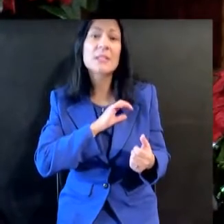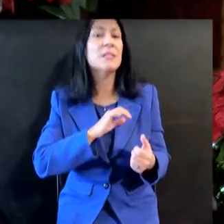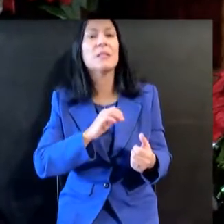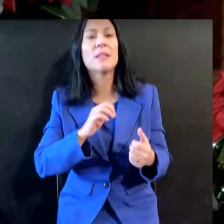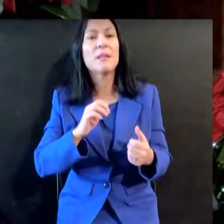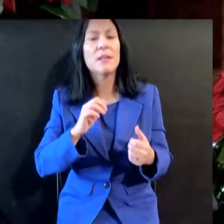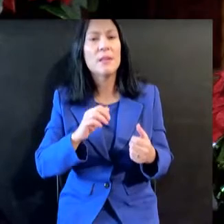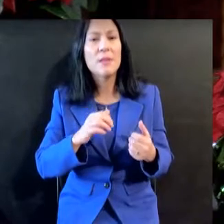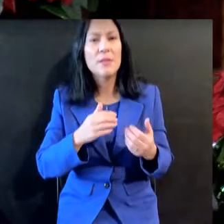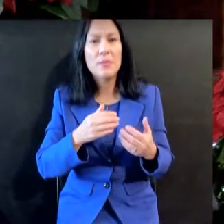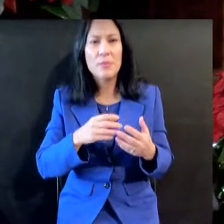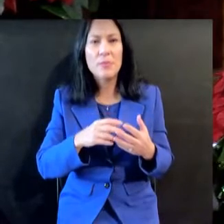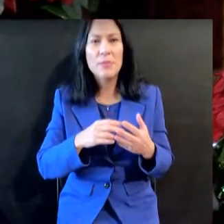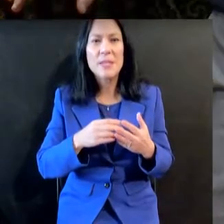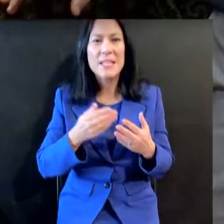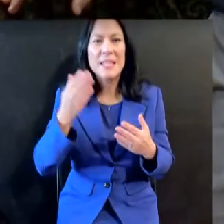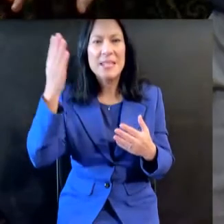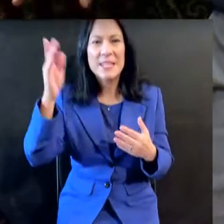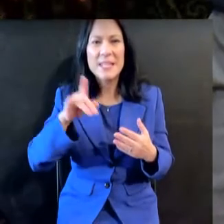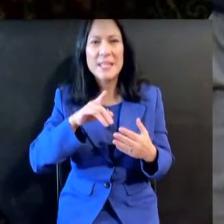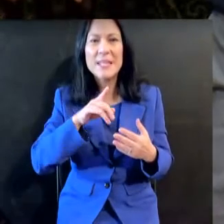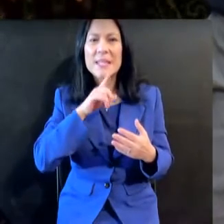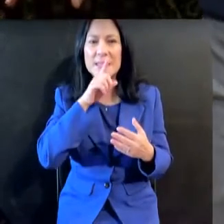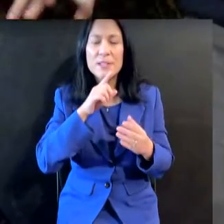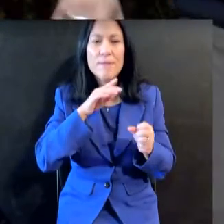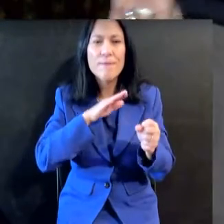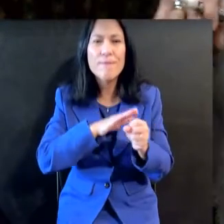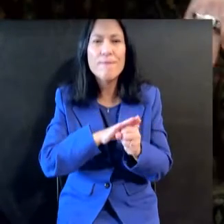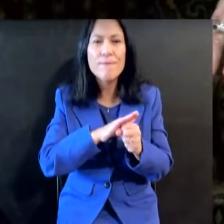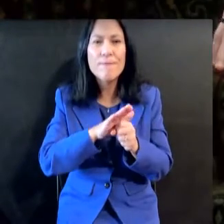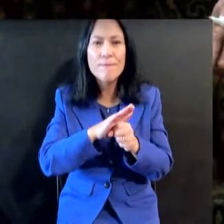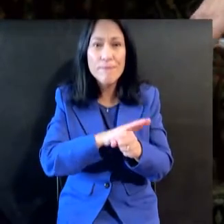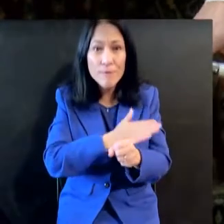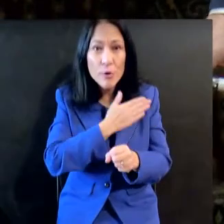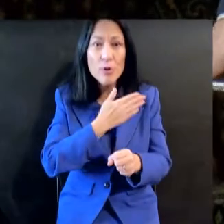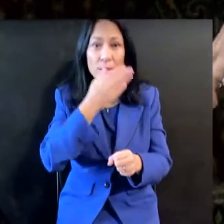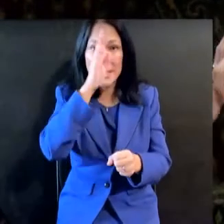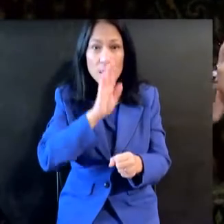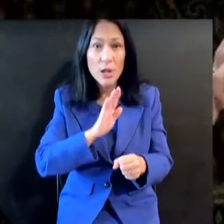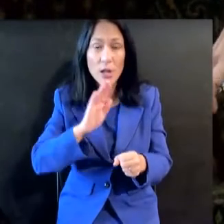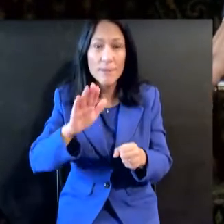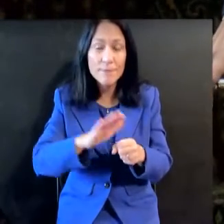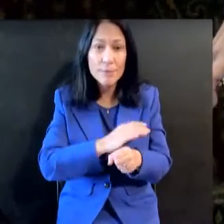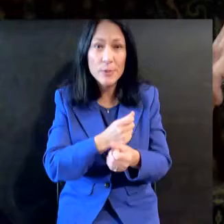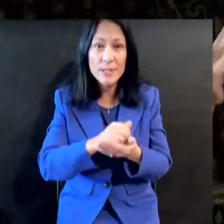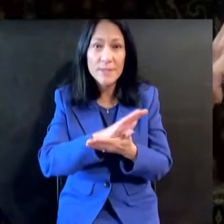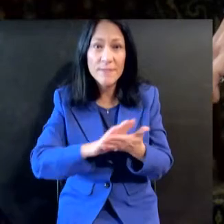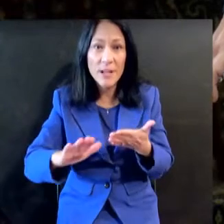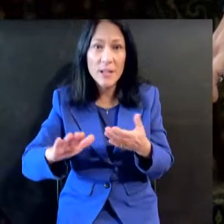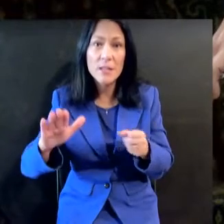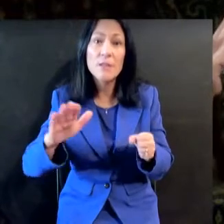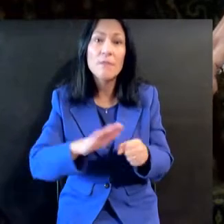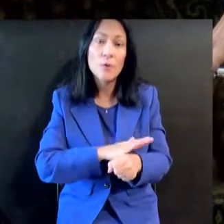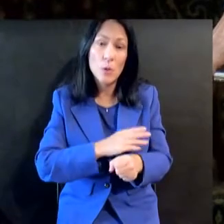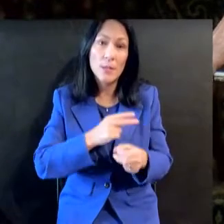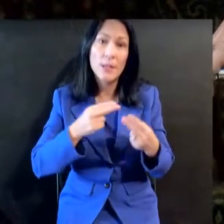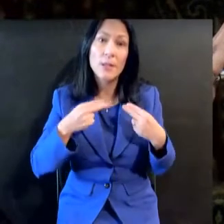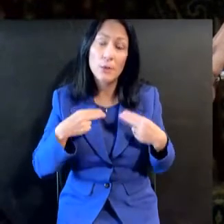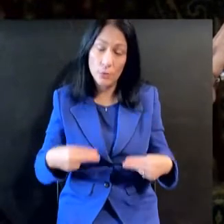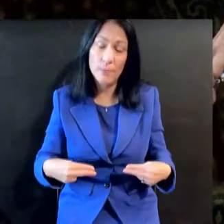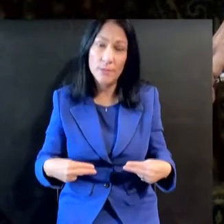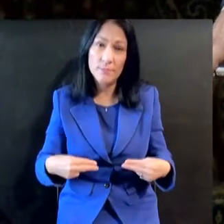says it is. So he is not only fully God, fully divine, he is also as human as you or I. Don't forget